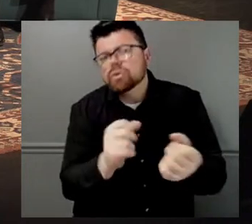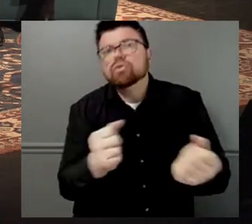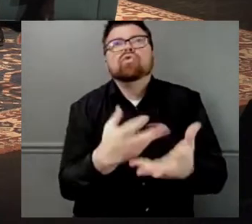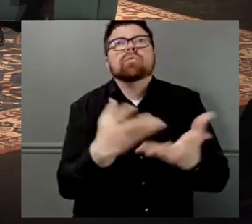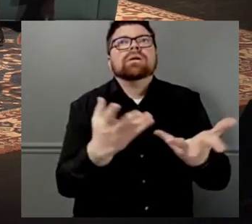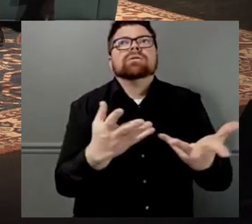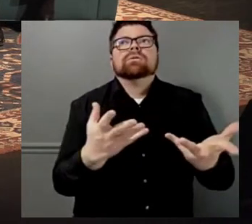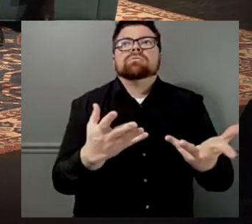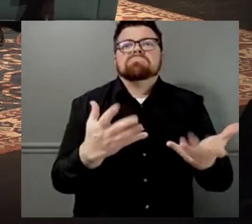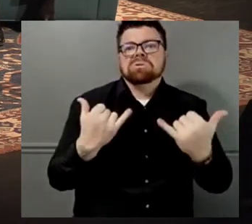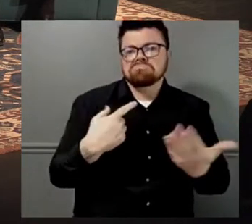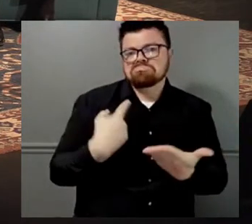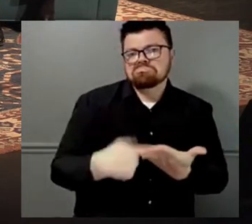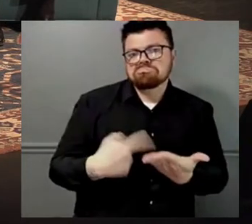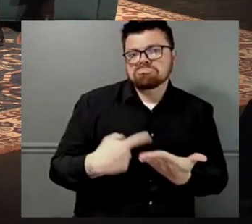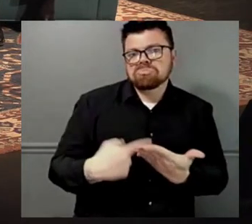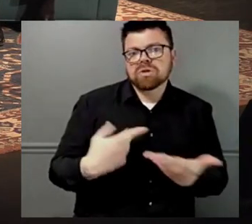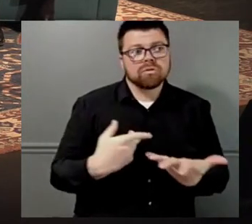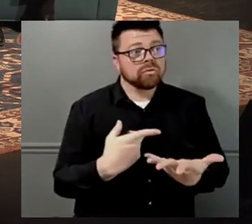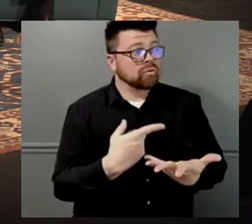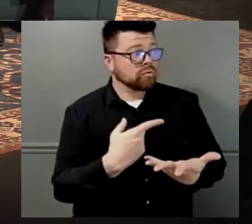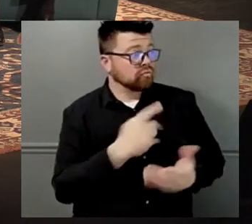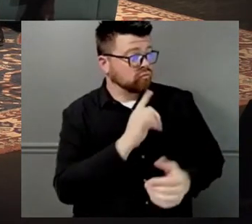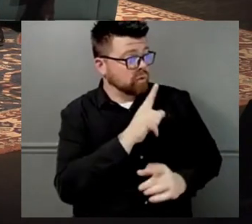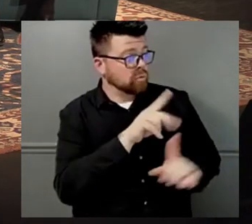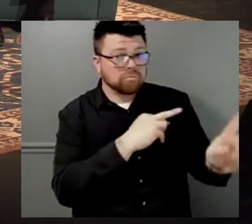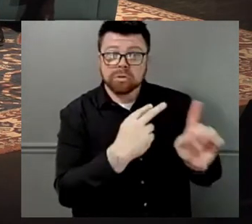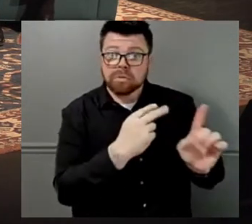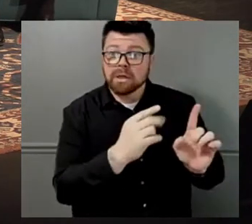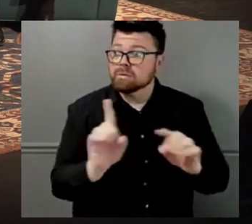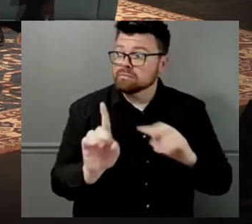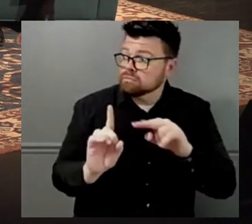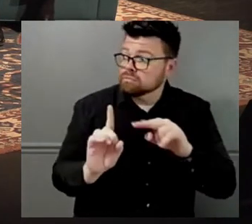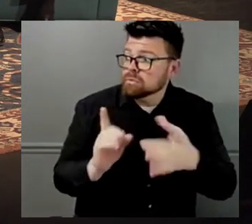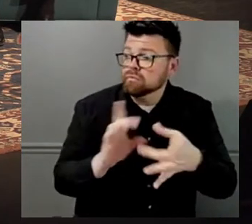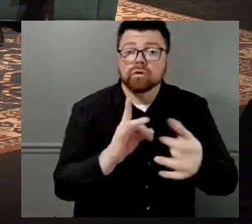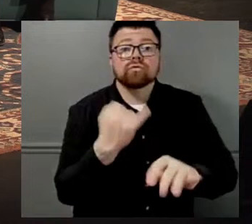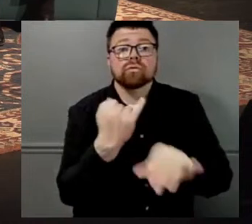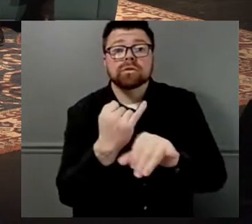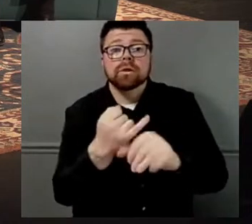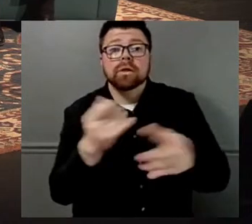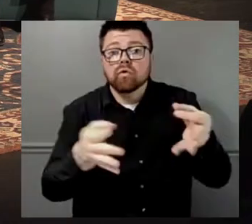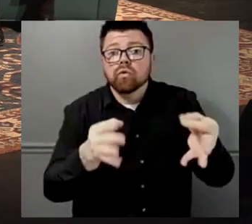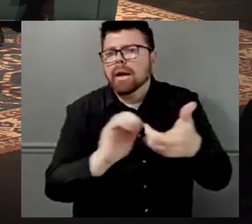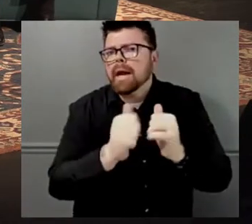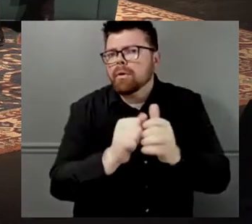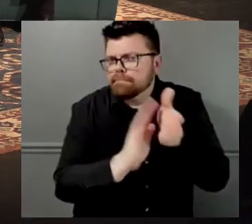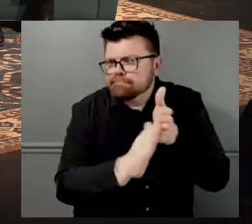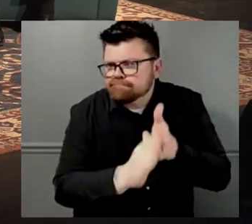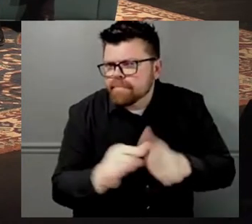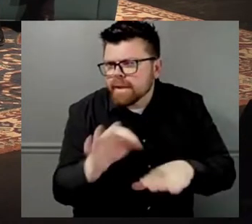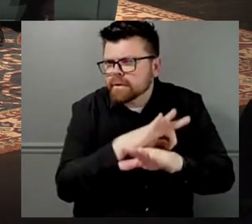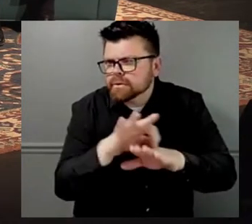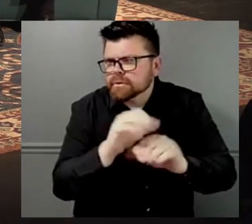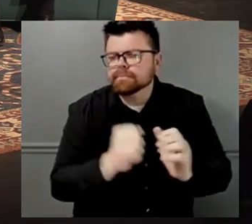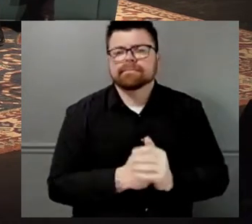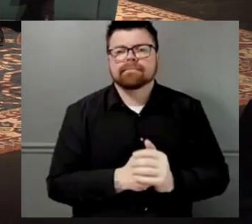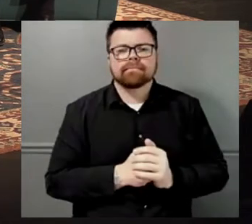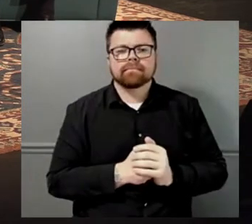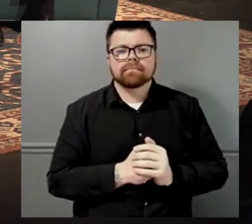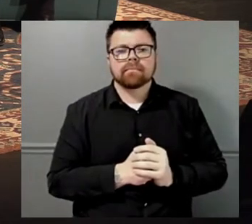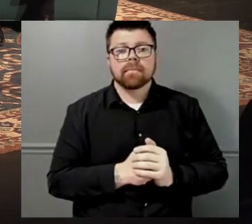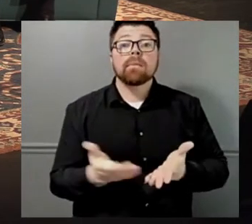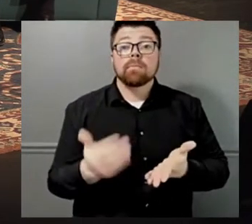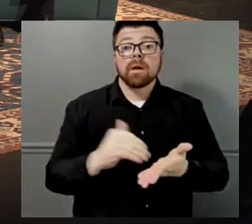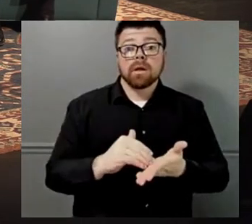conversation. You've given us real insight into the way that the structure of the institution of the court operates. But again, in our work,